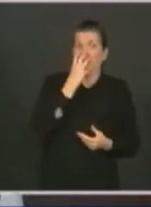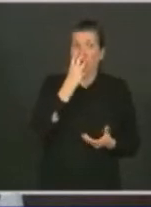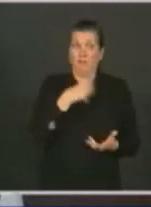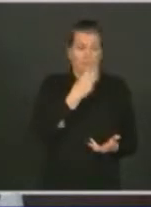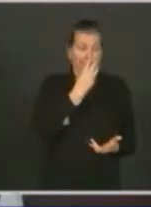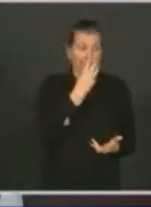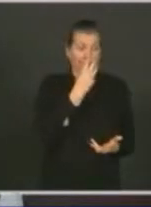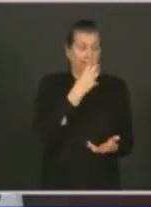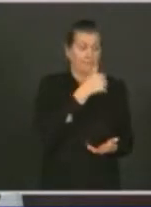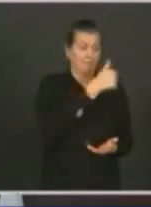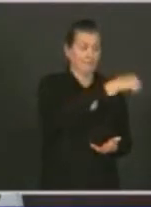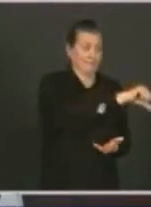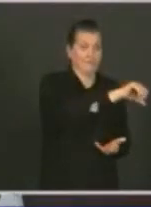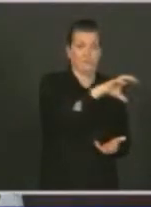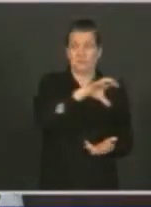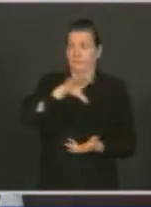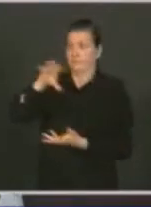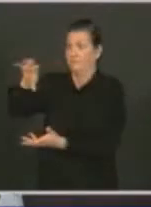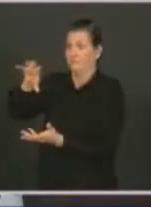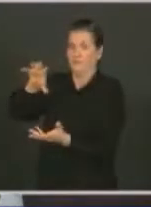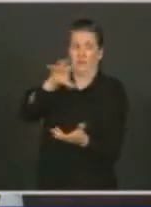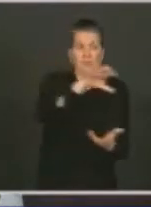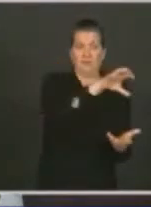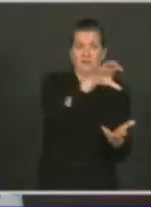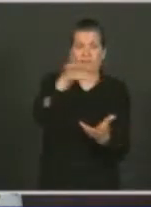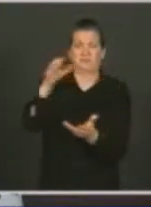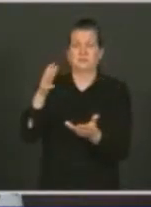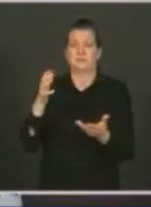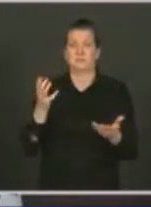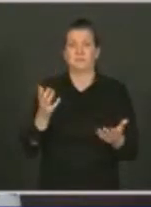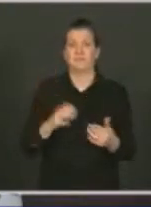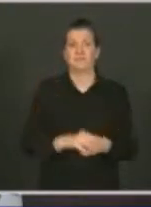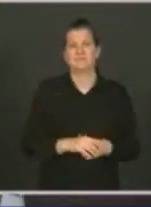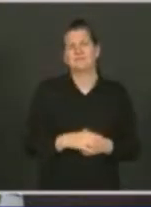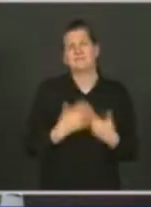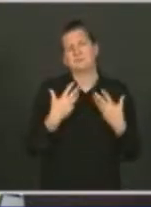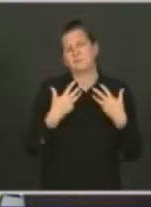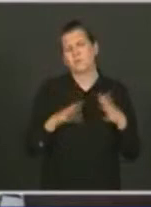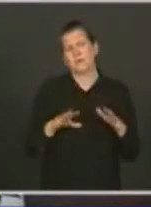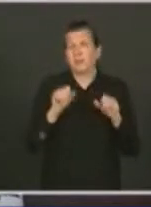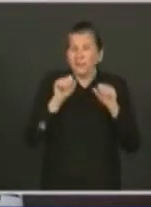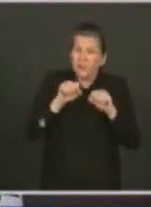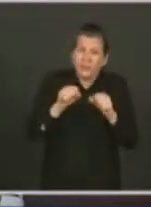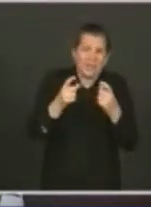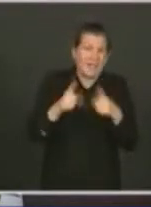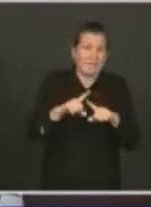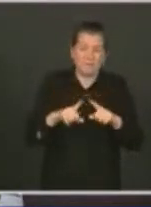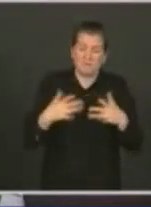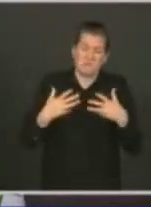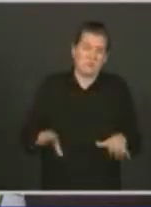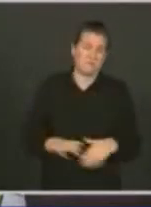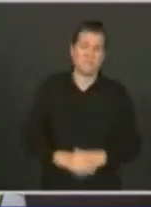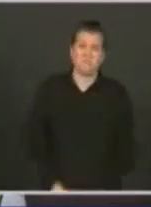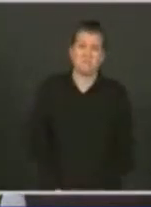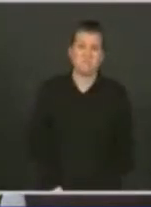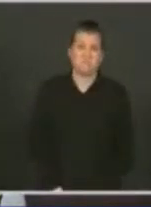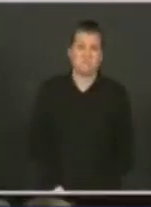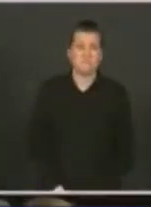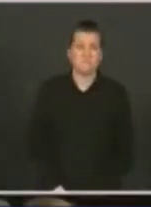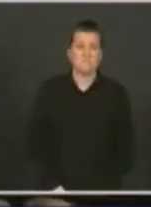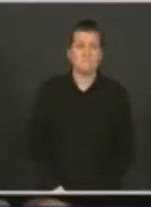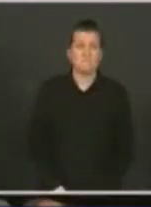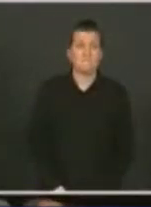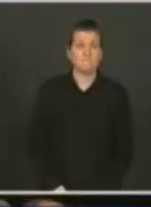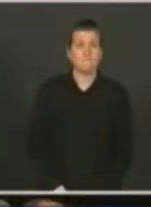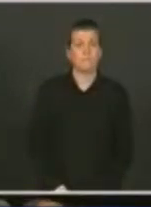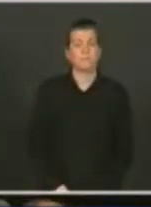that people will listen to Dr. Raimondo, or to Governor Raimondo and Dr. Alexander Scott, and make the necessary changes so we don't have to go there. One of the things that